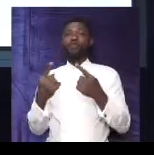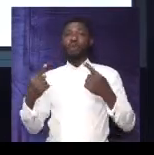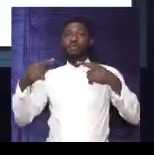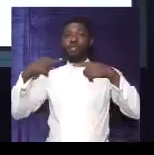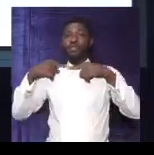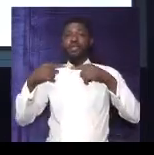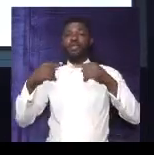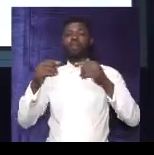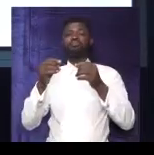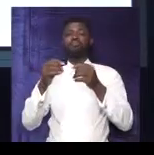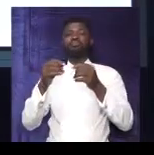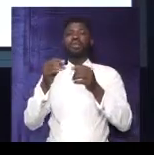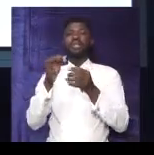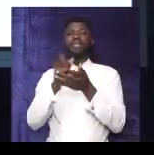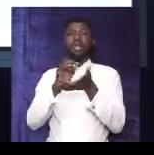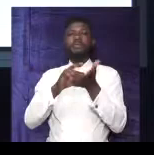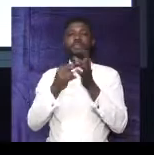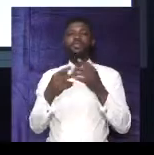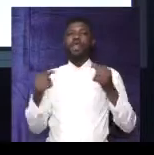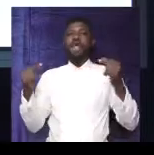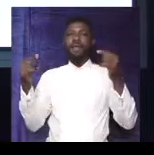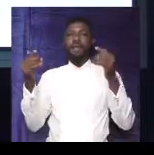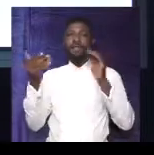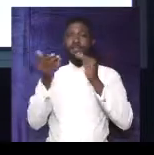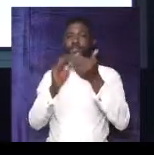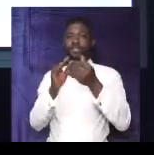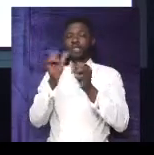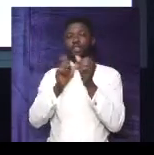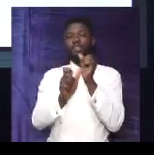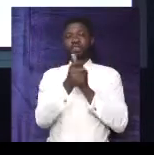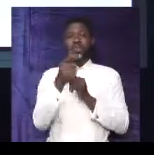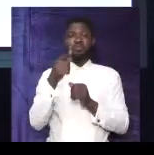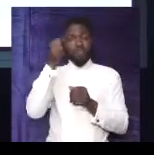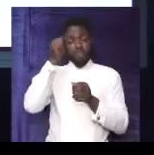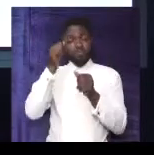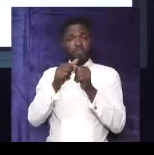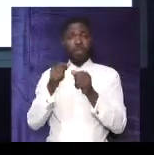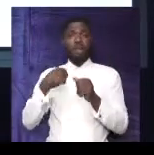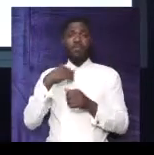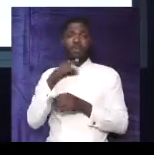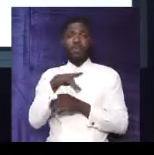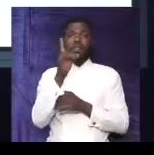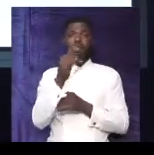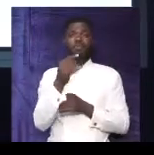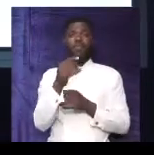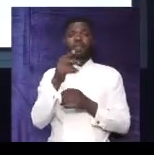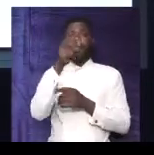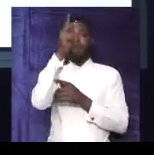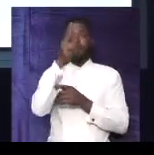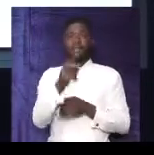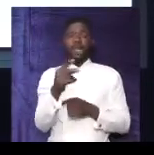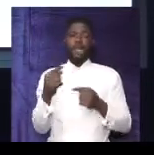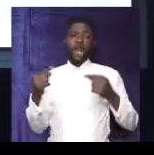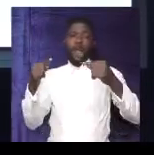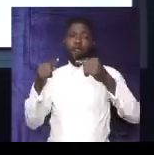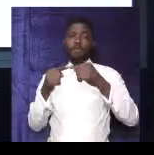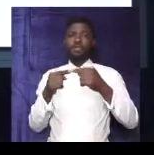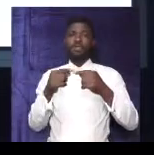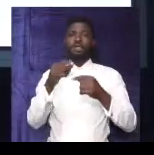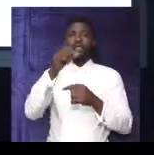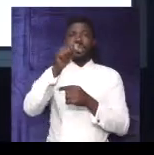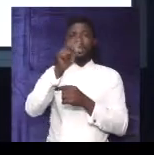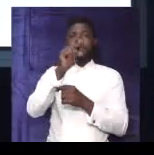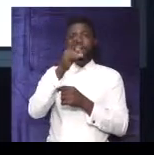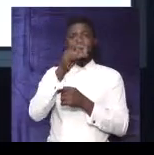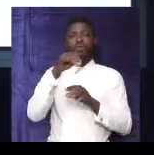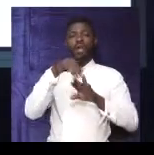vertically opposite each other, and that means they are facing each other. Or you remember that we identify vertically opposite